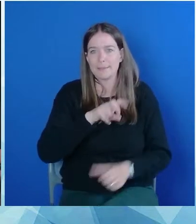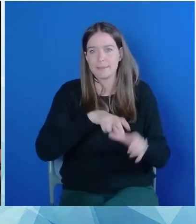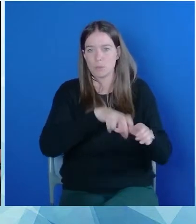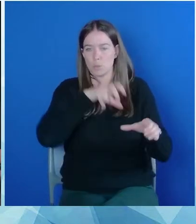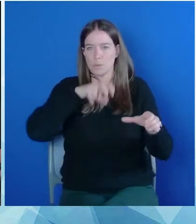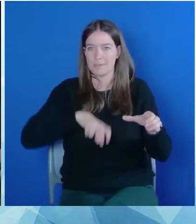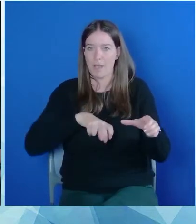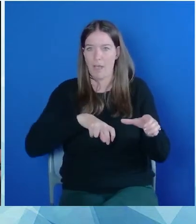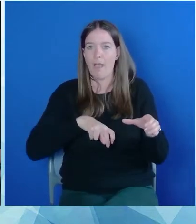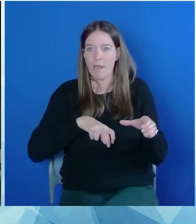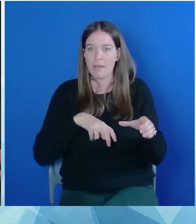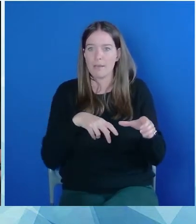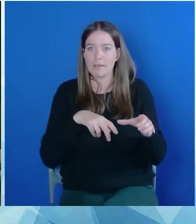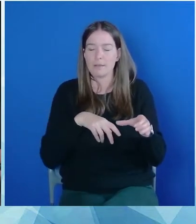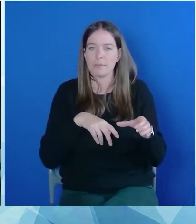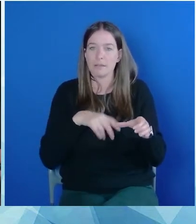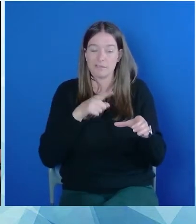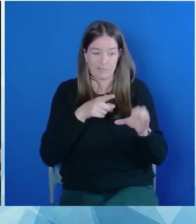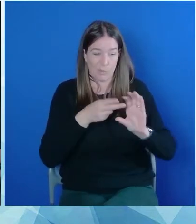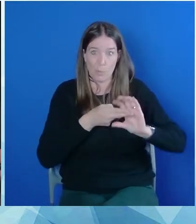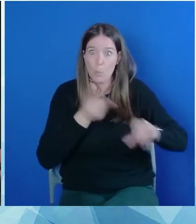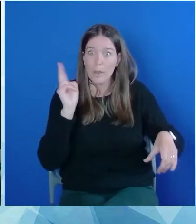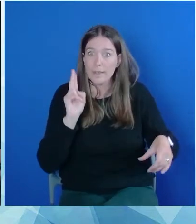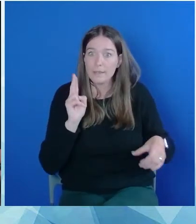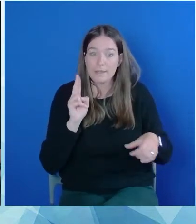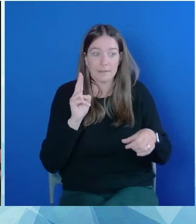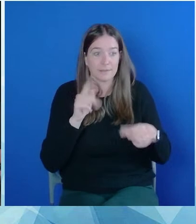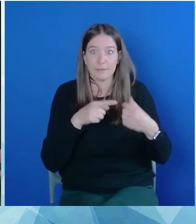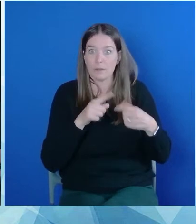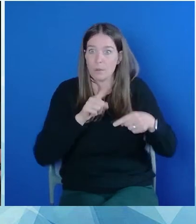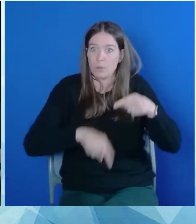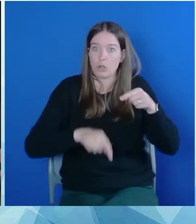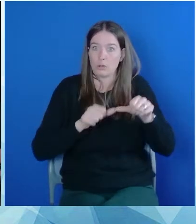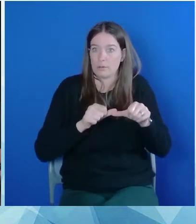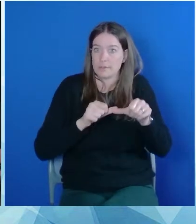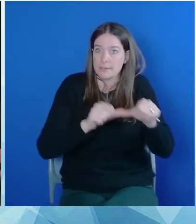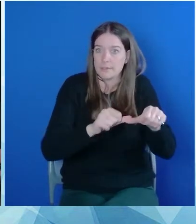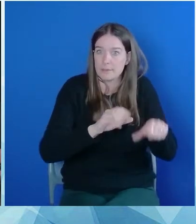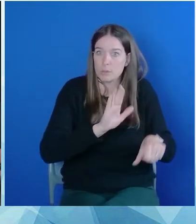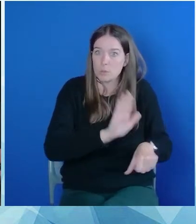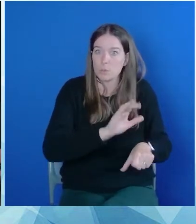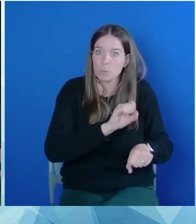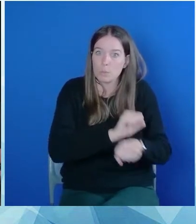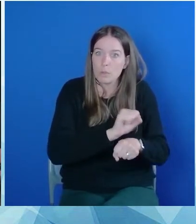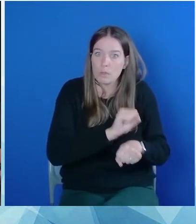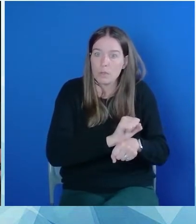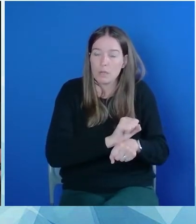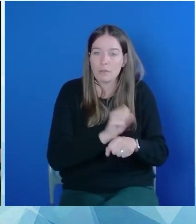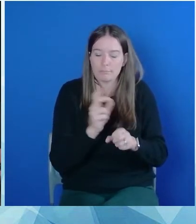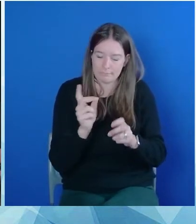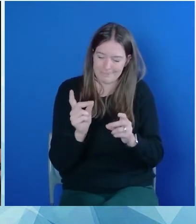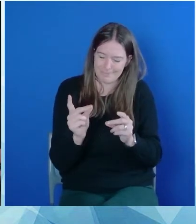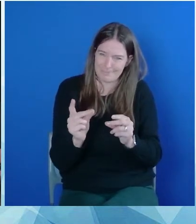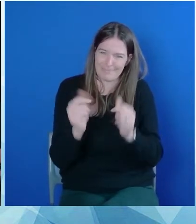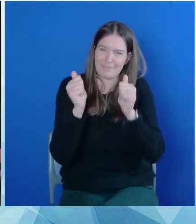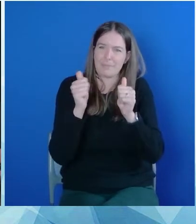essentially quitting and not able to continue her work. So immediately we had to find a